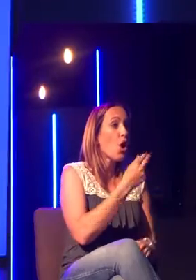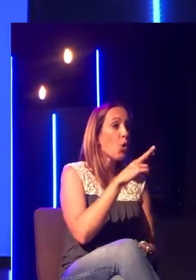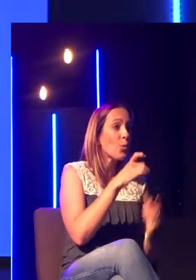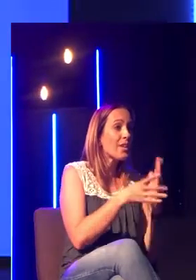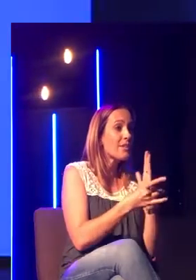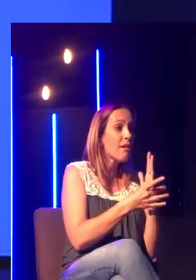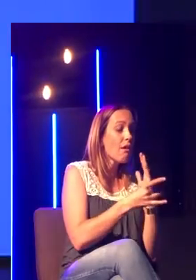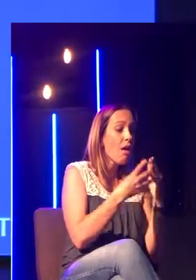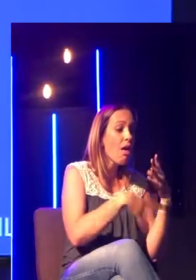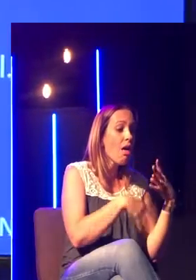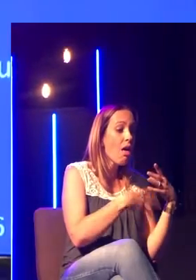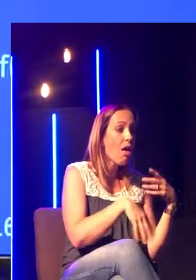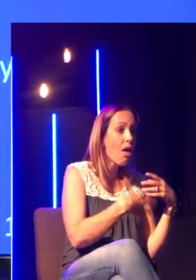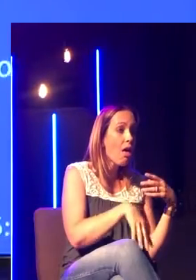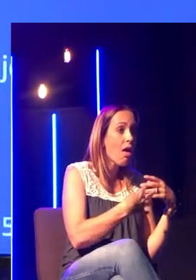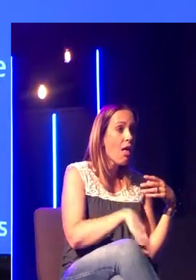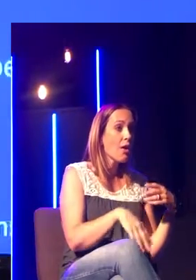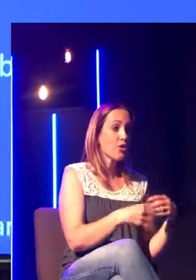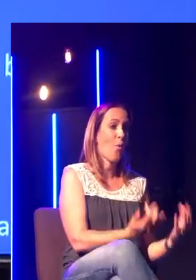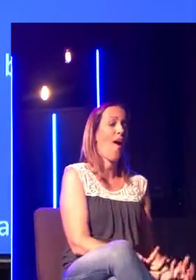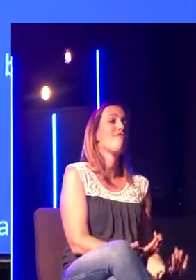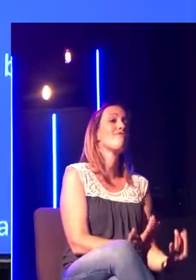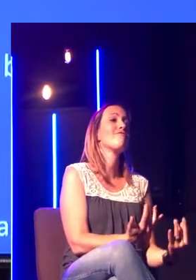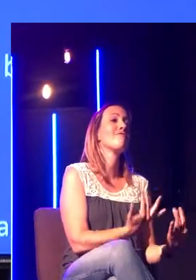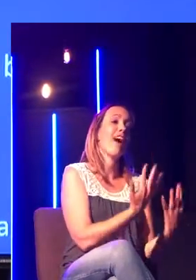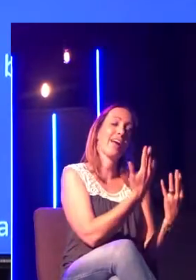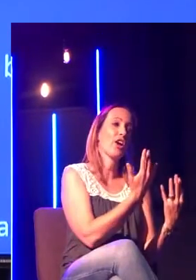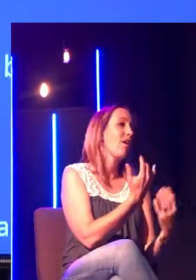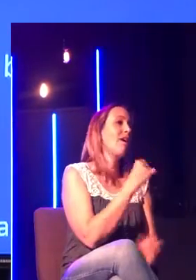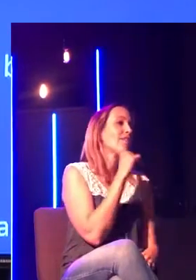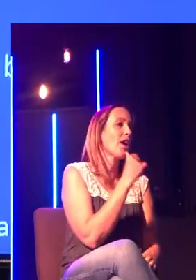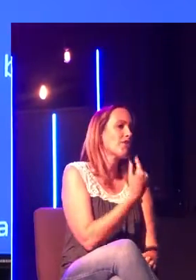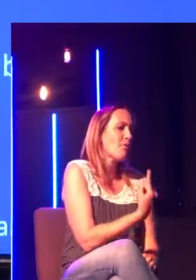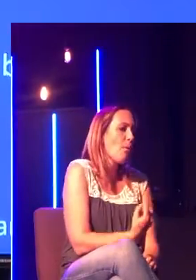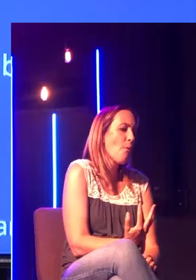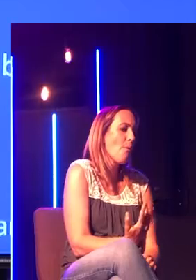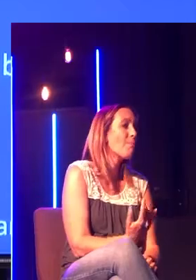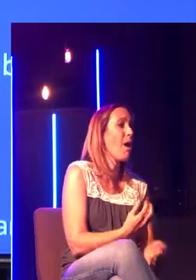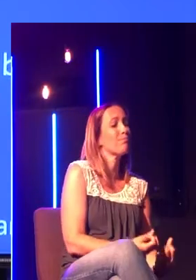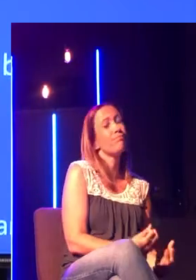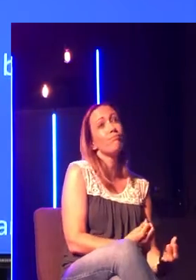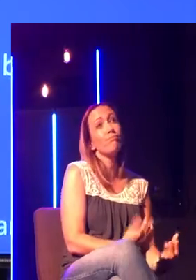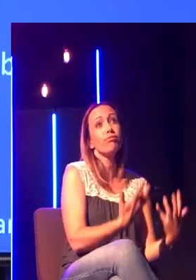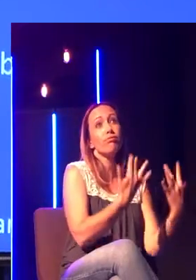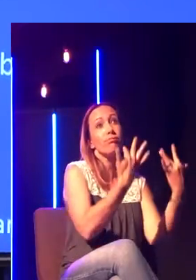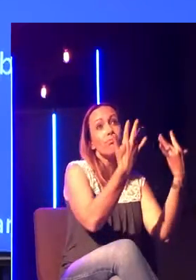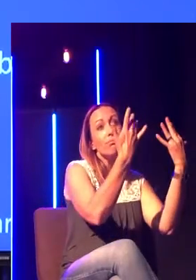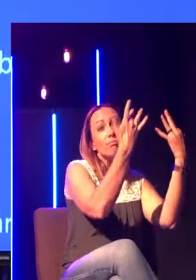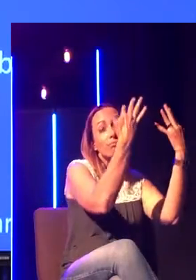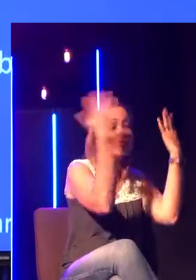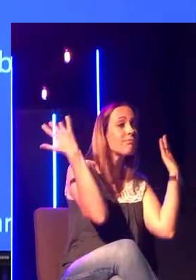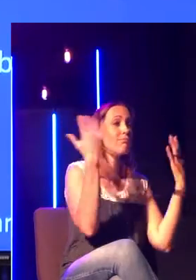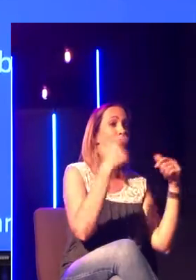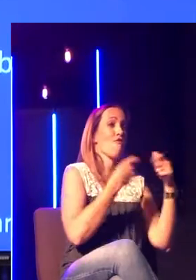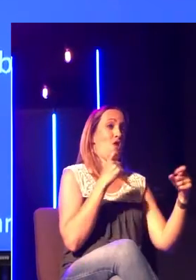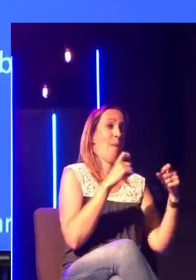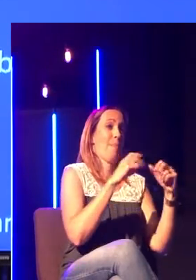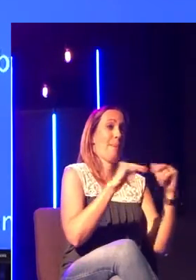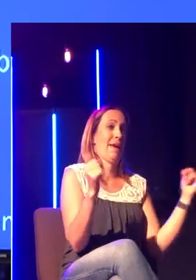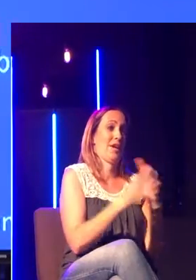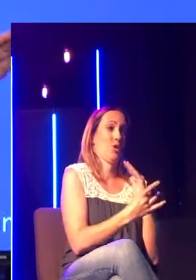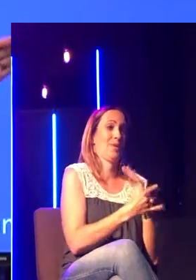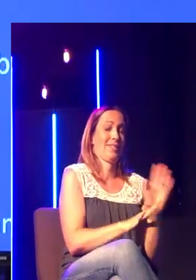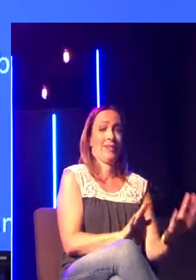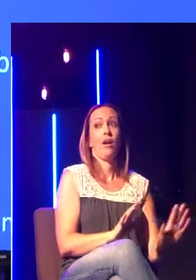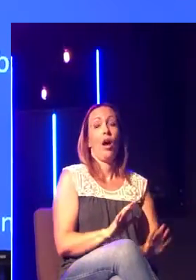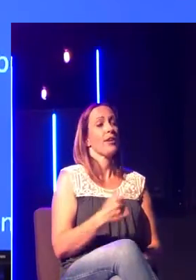bacon than we had prepared for. So there was a fire, not just like the flame, but like inferno fire.